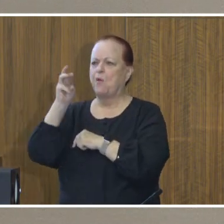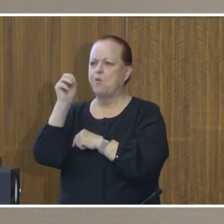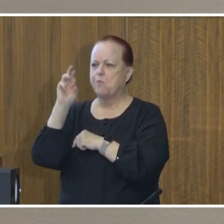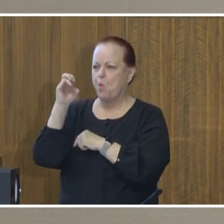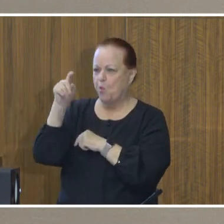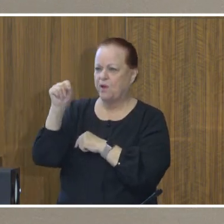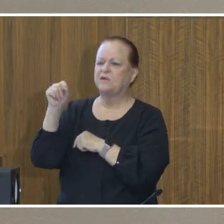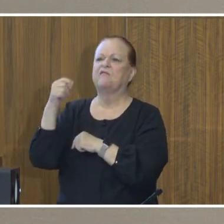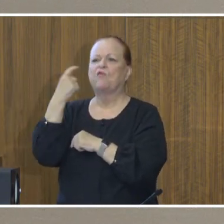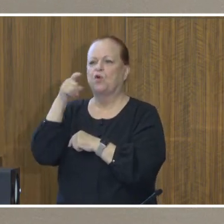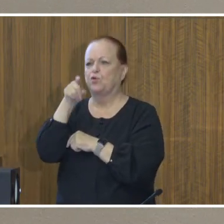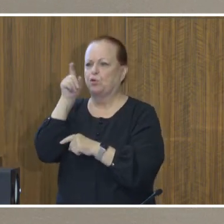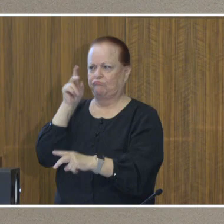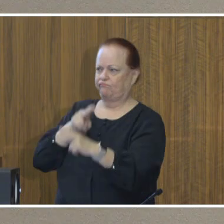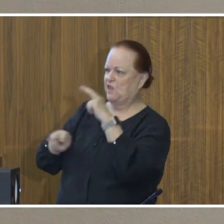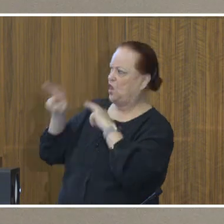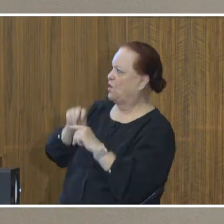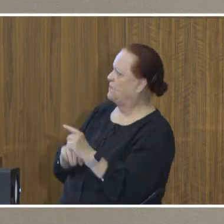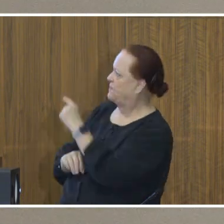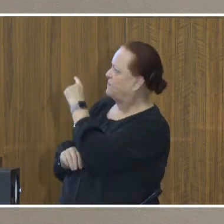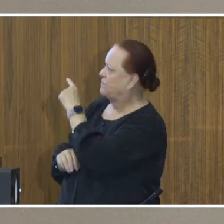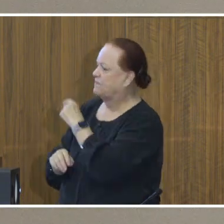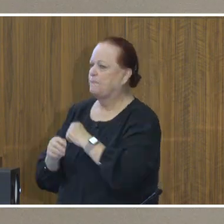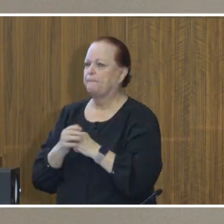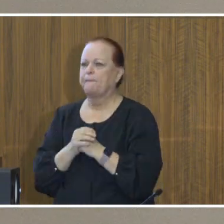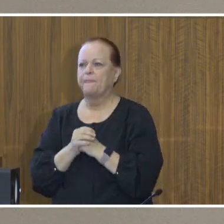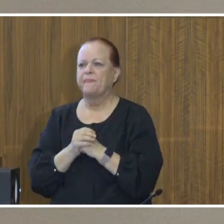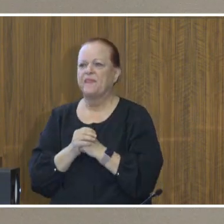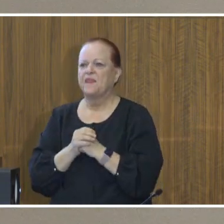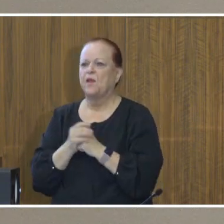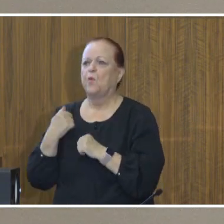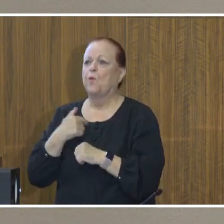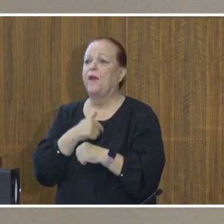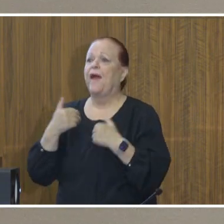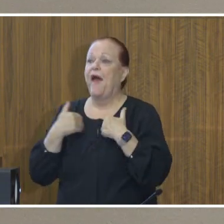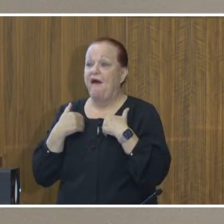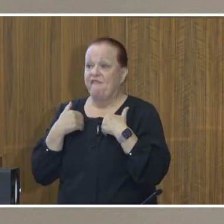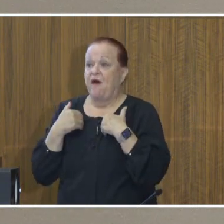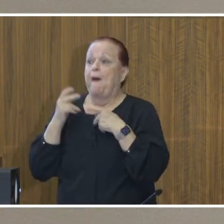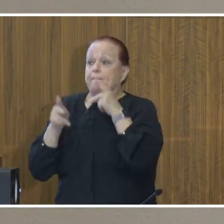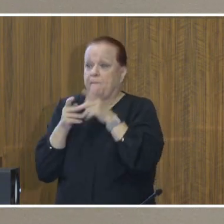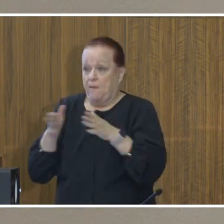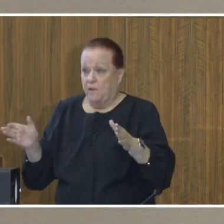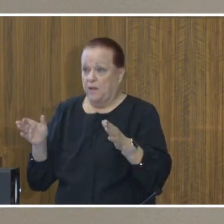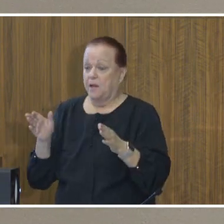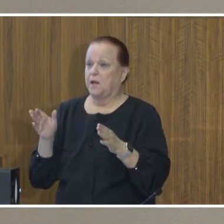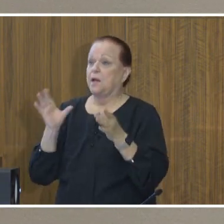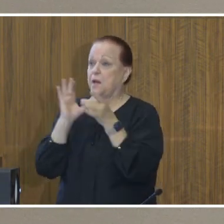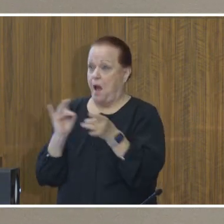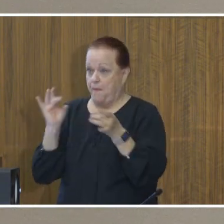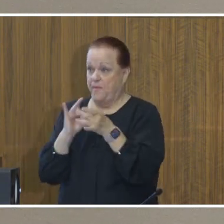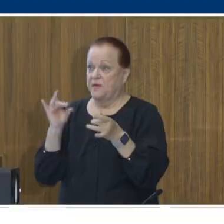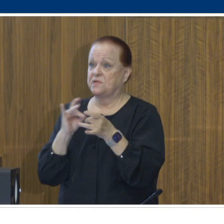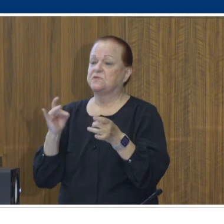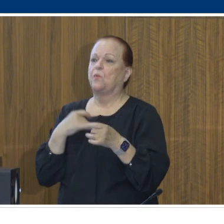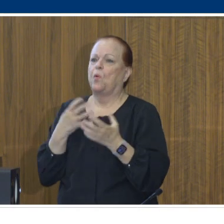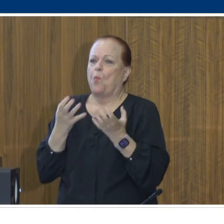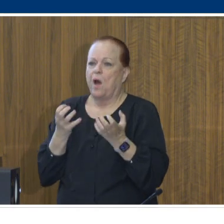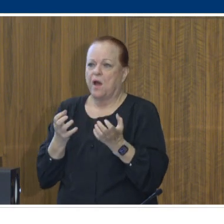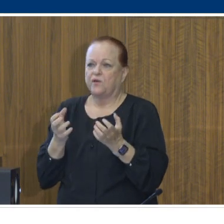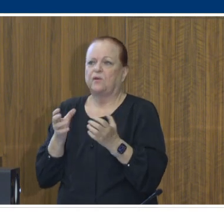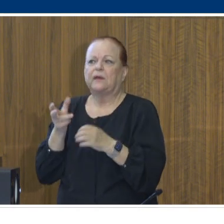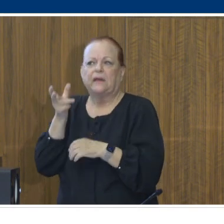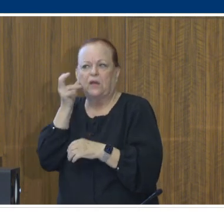overview for you all to take a look at by county staff. We do have public comments that we want to obviously hear from the people that are